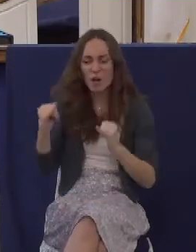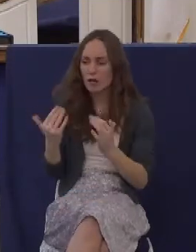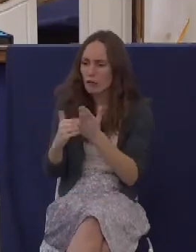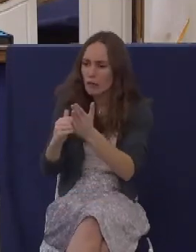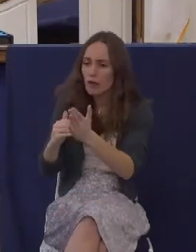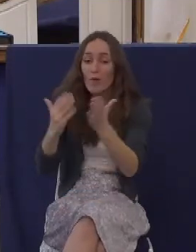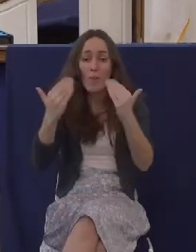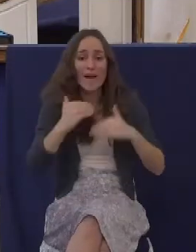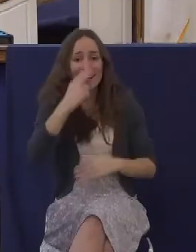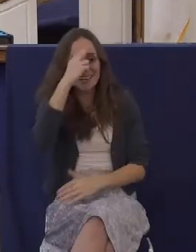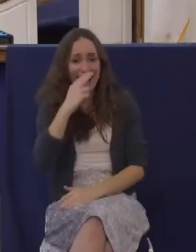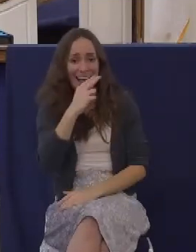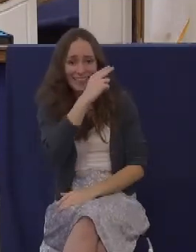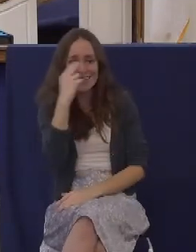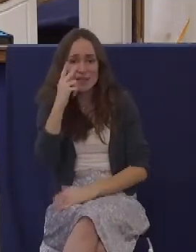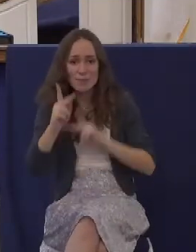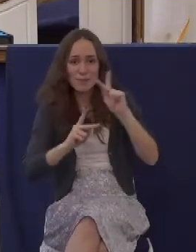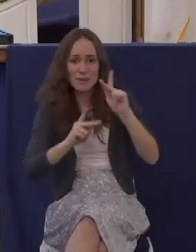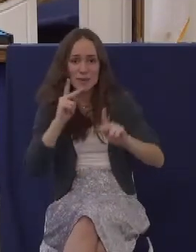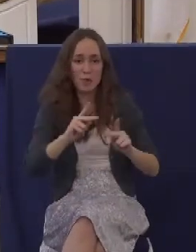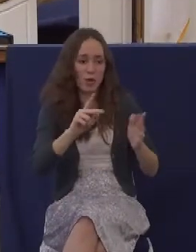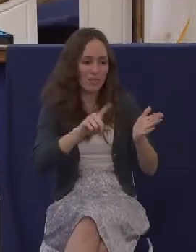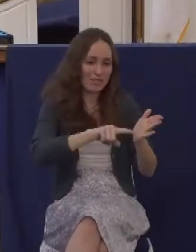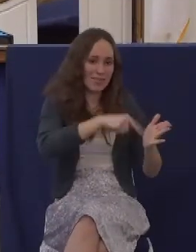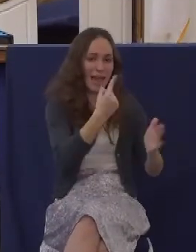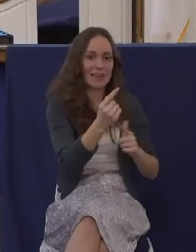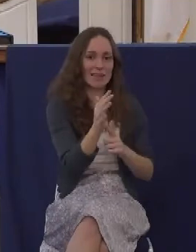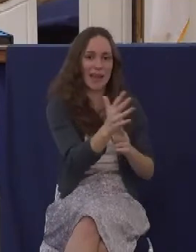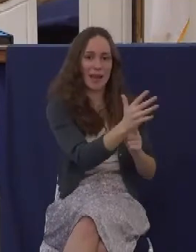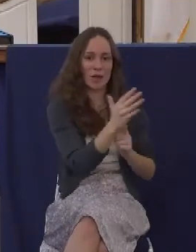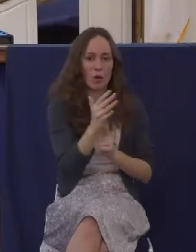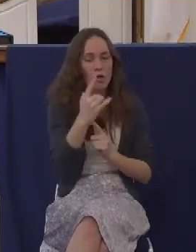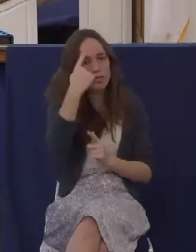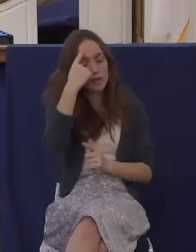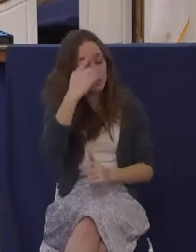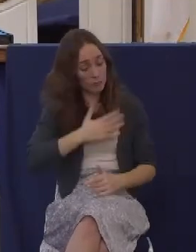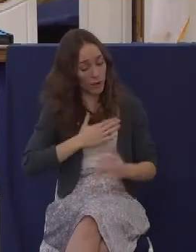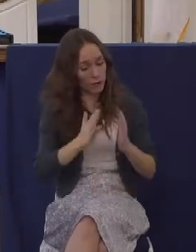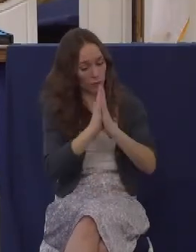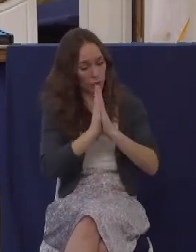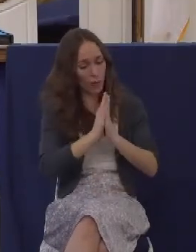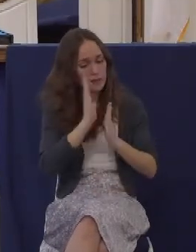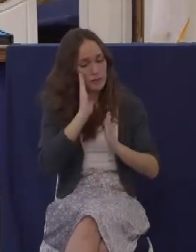and believe that their request will continue to ascend as long as the candle is lit.